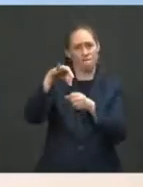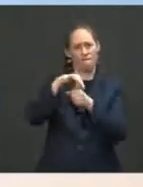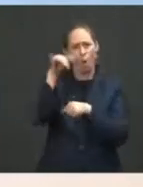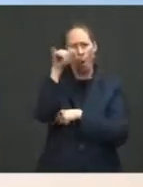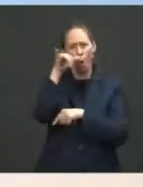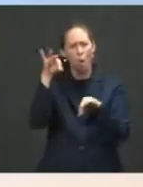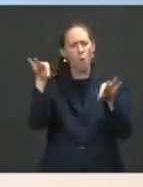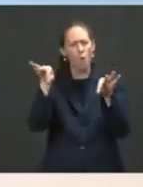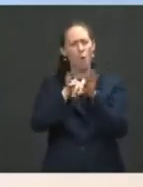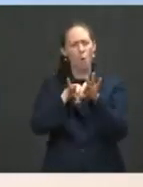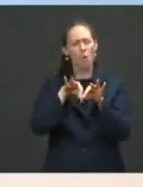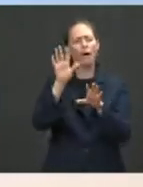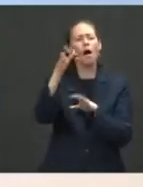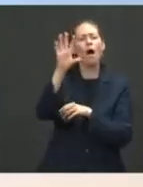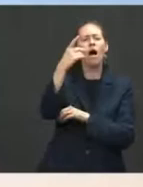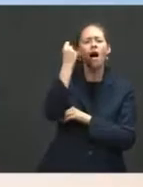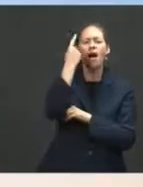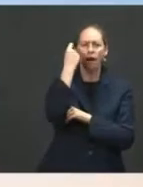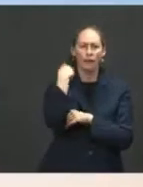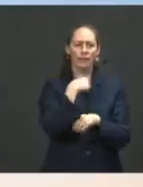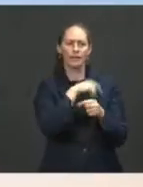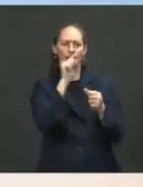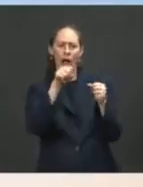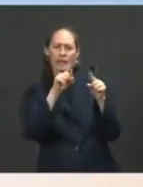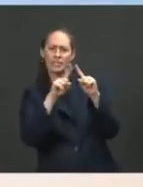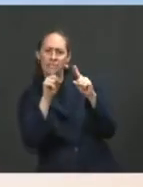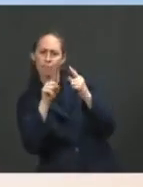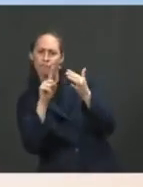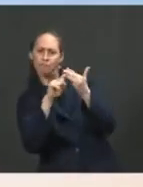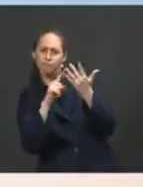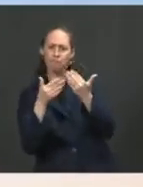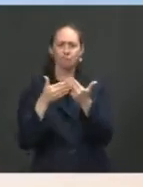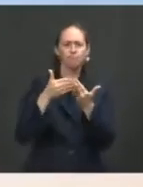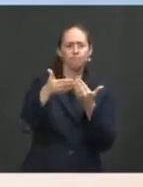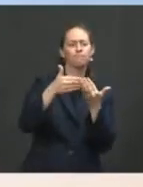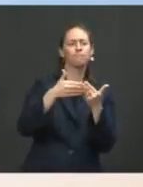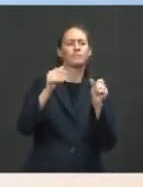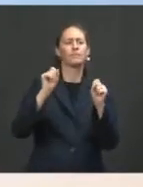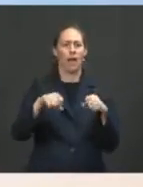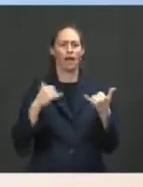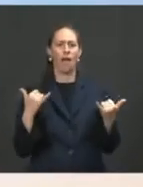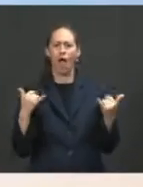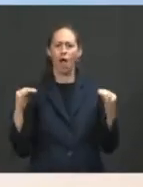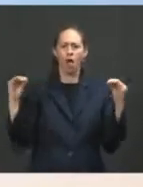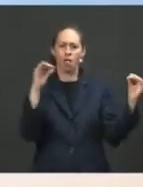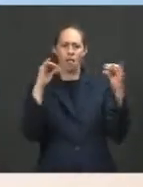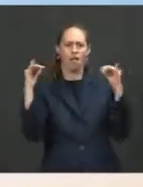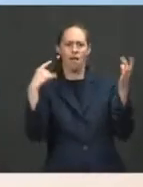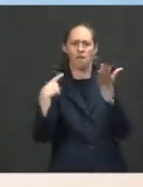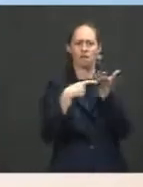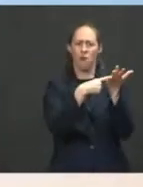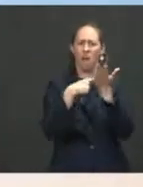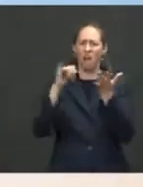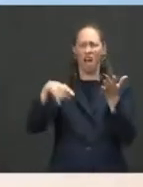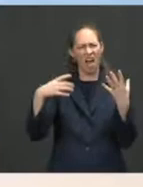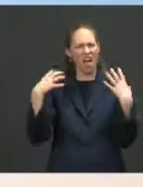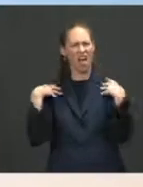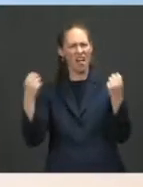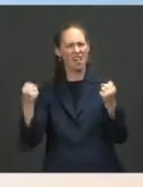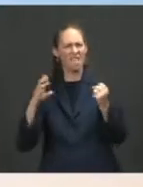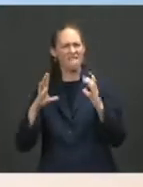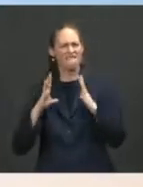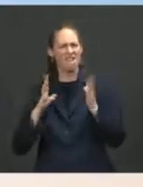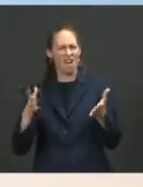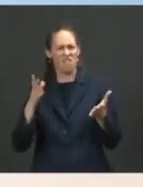different ways forward here. And this is a debate currently, and a healthy one, an important one, within the Democratic caucus on